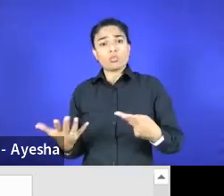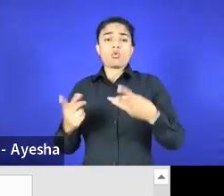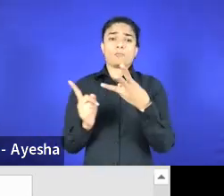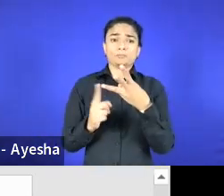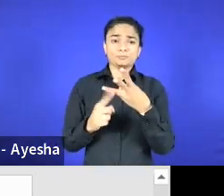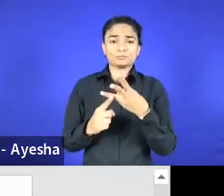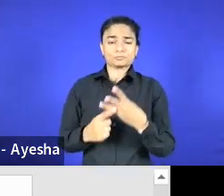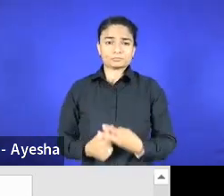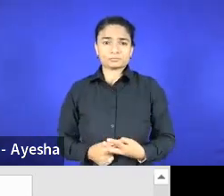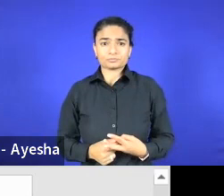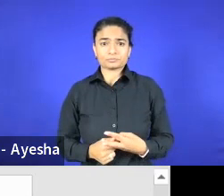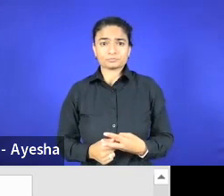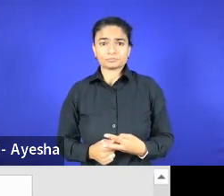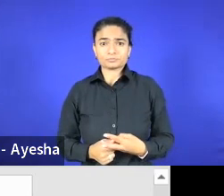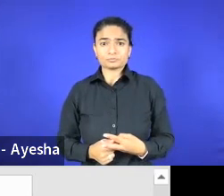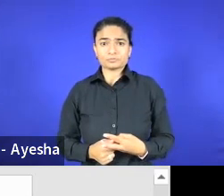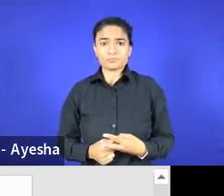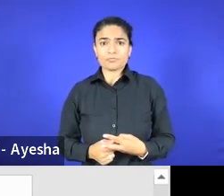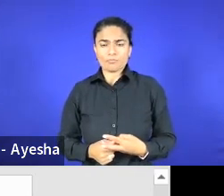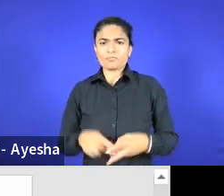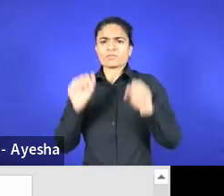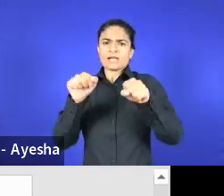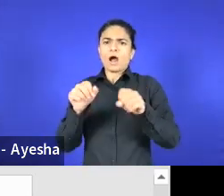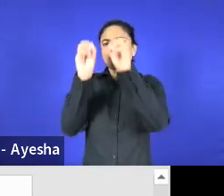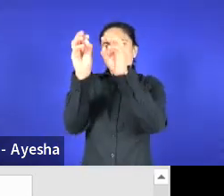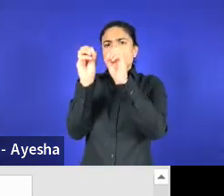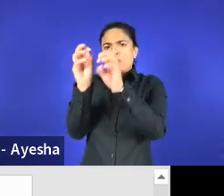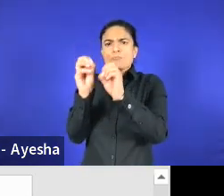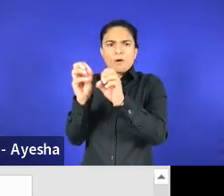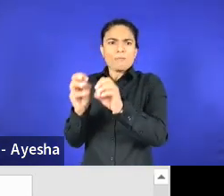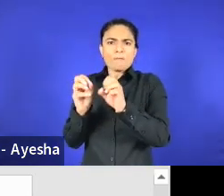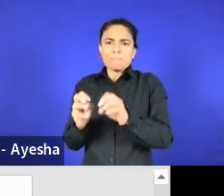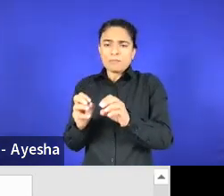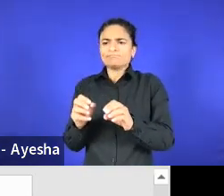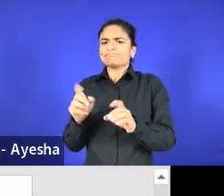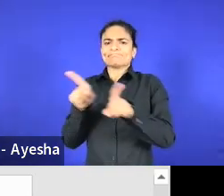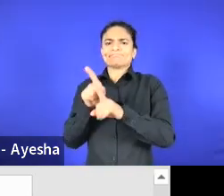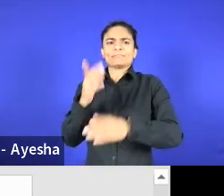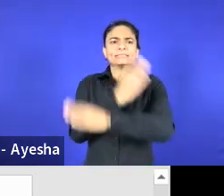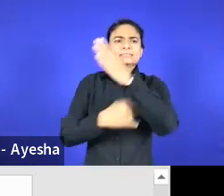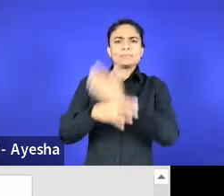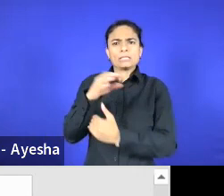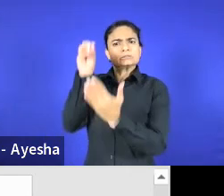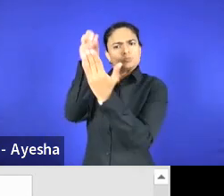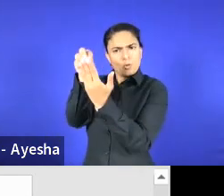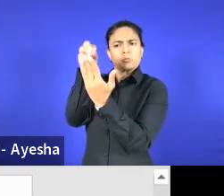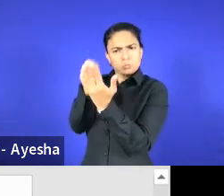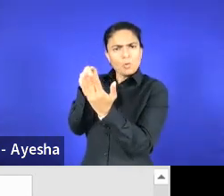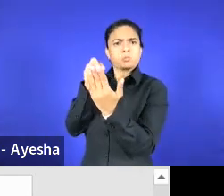DIHS2. The disability registry will generate a digital limitation